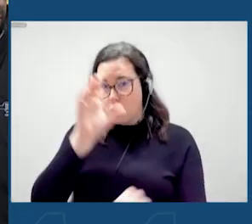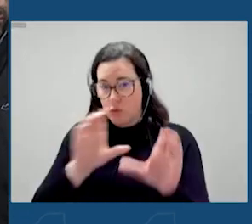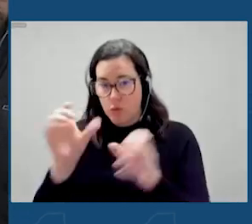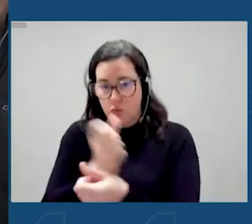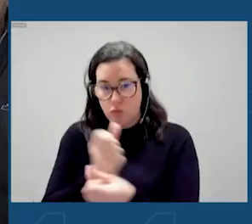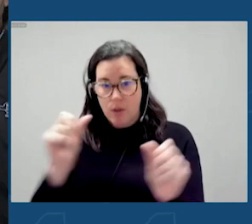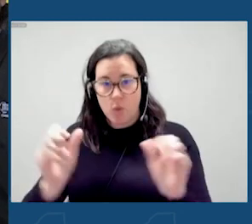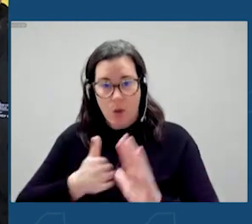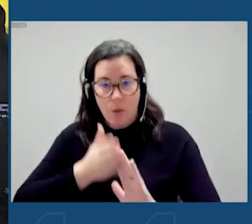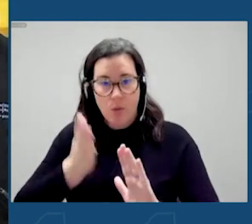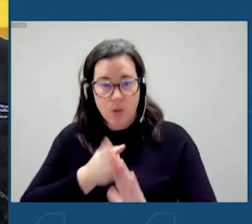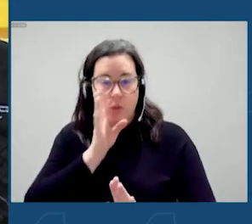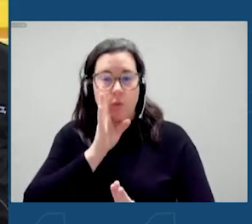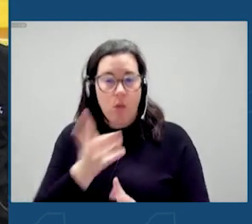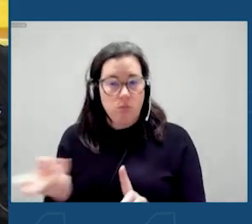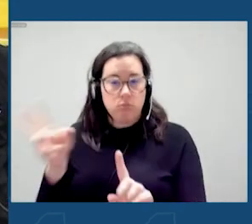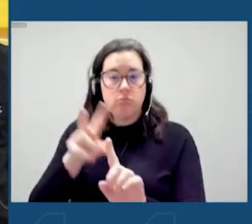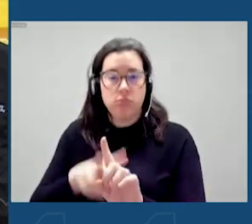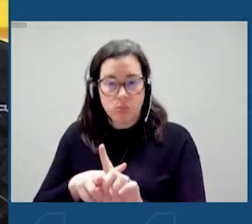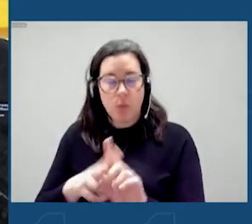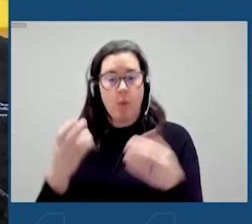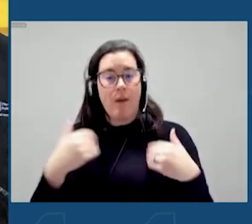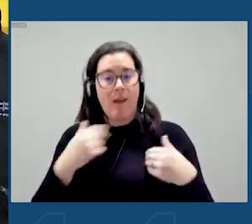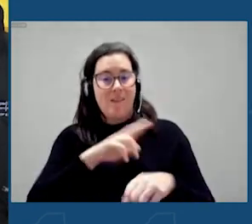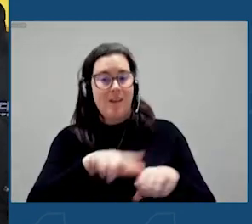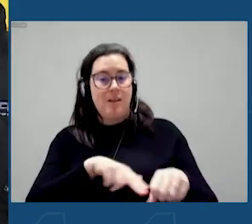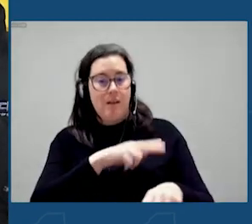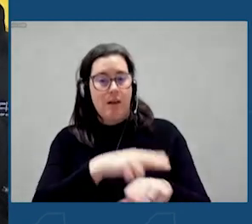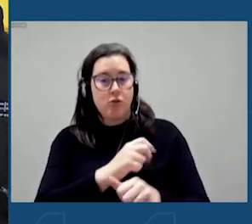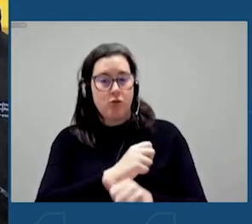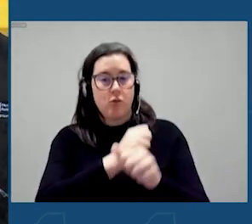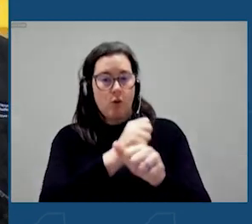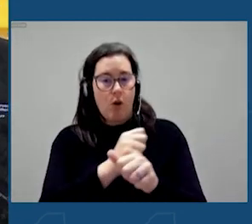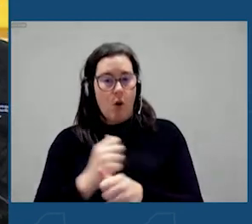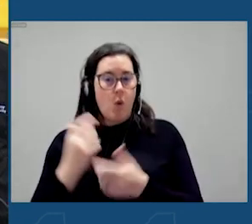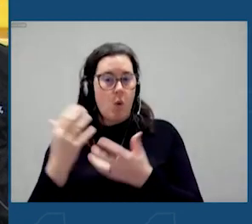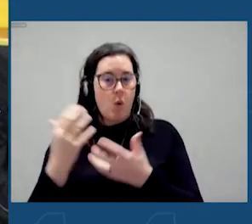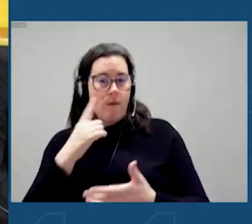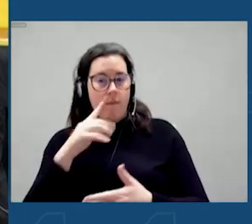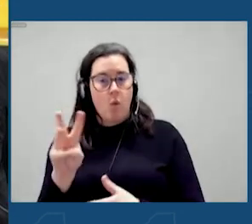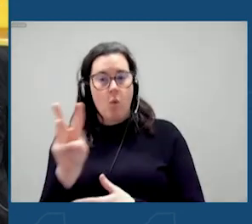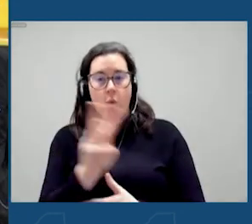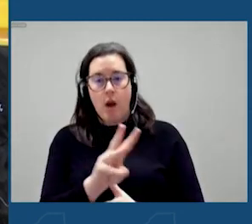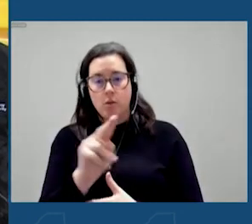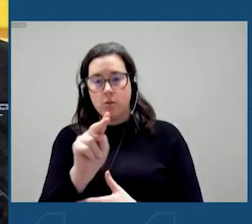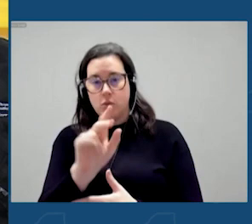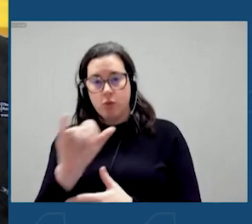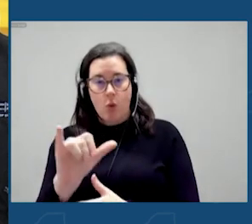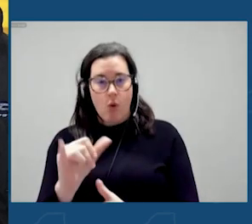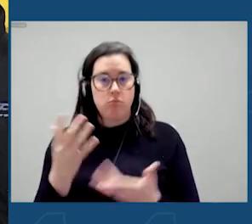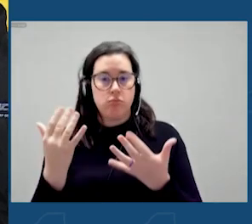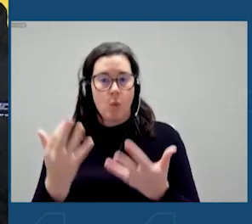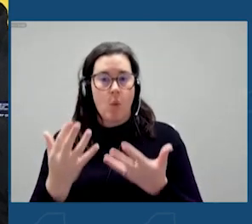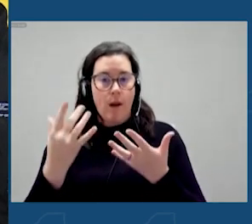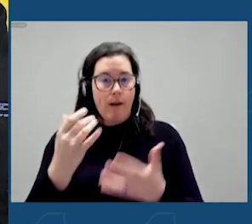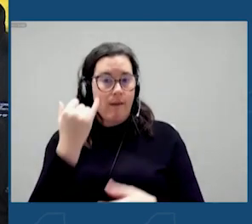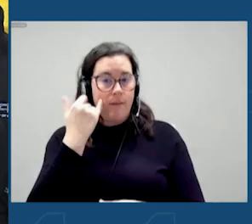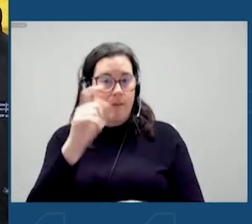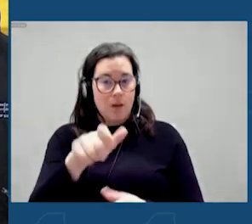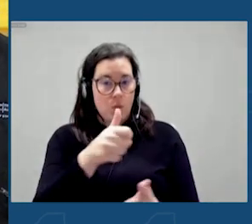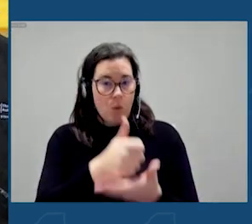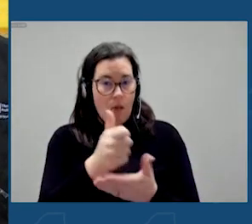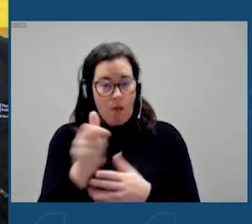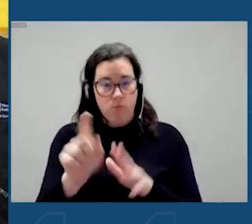We have put the National Guard on standby in Western New York in the event that they are needed to help people get